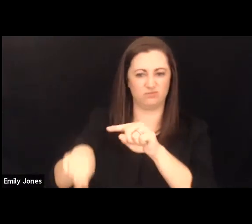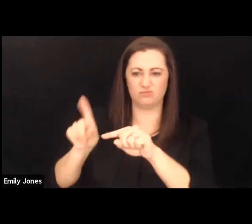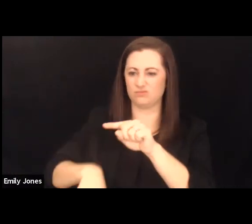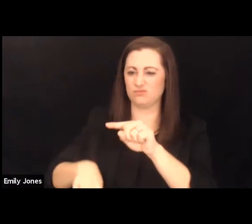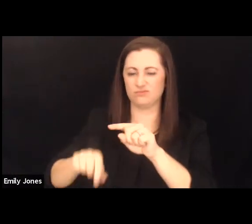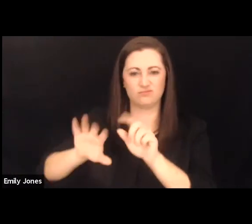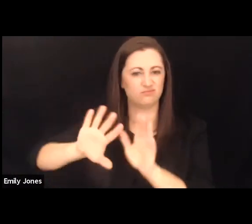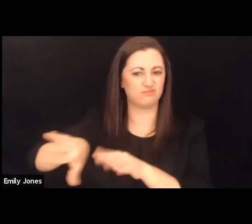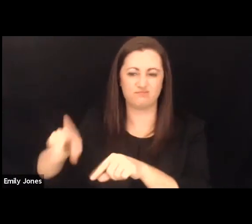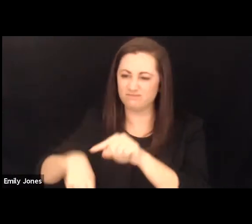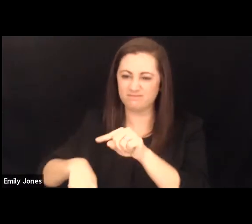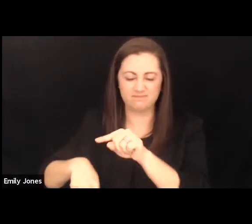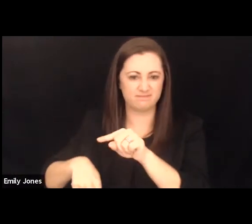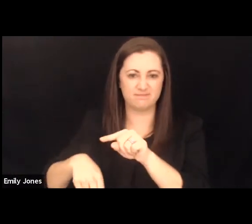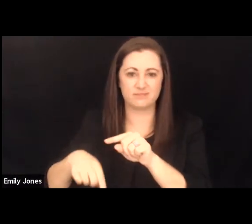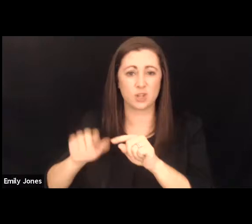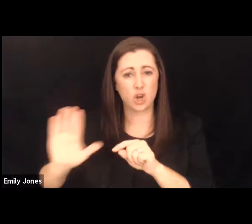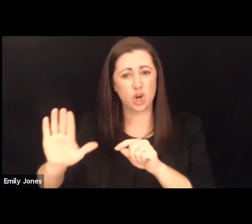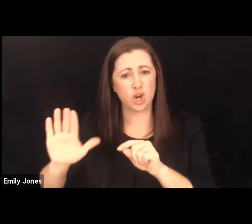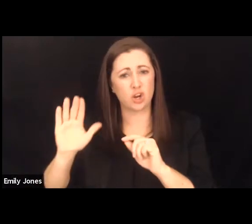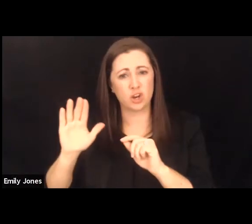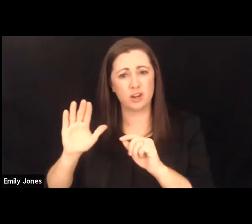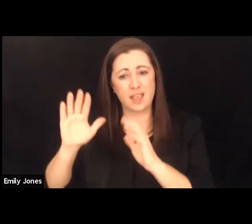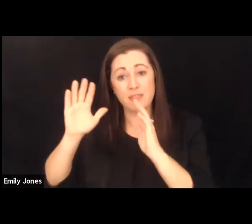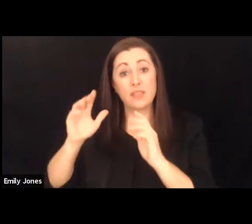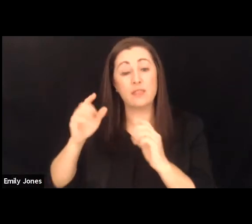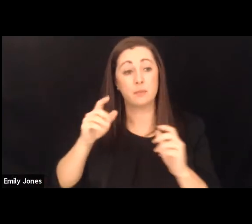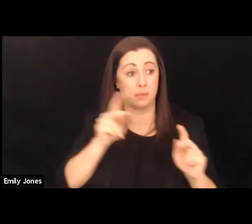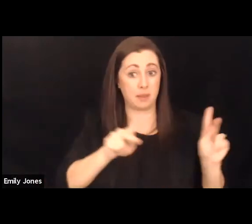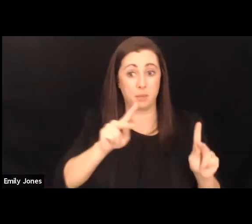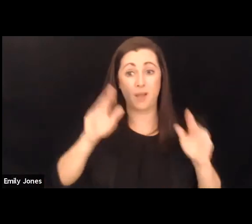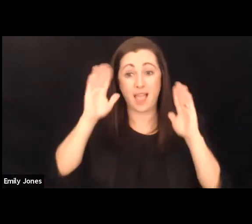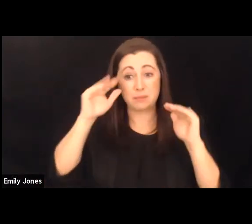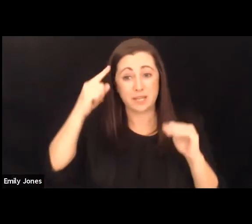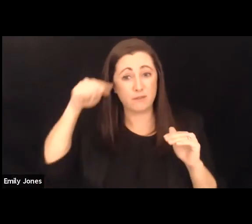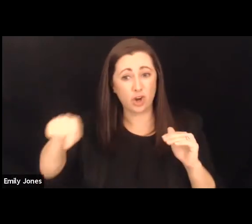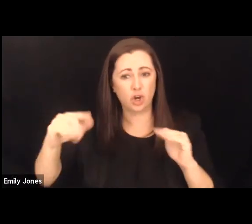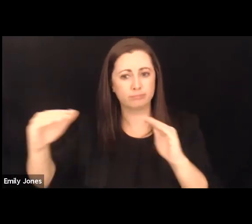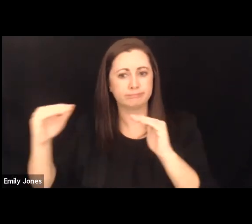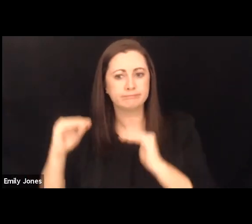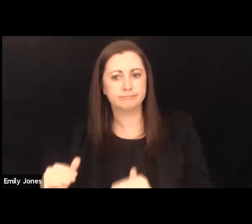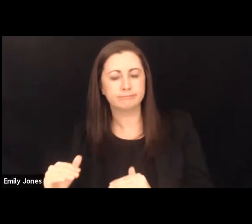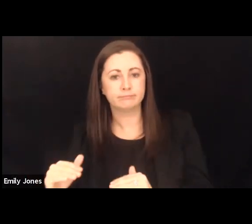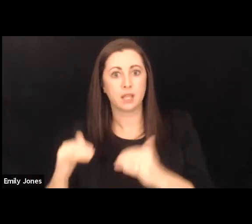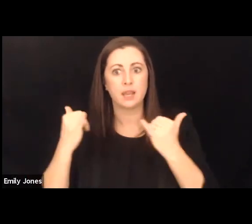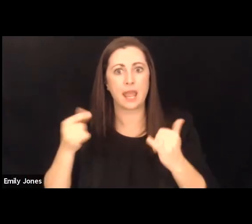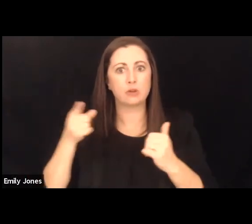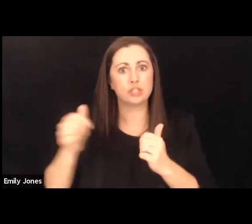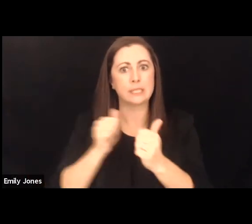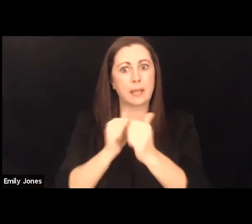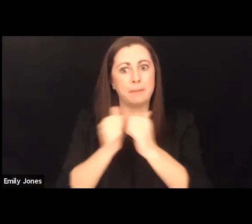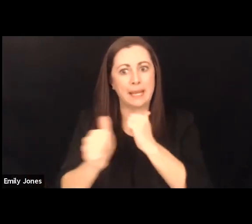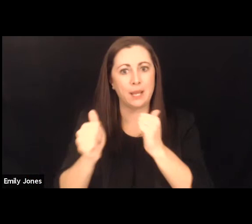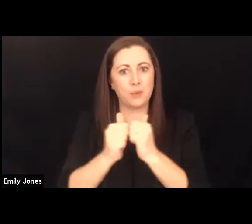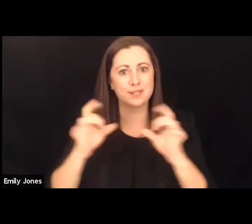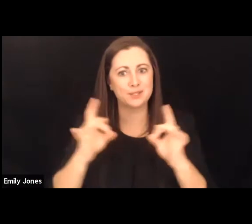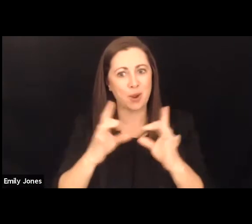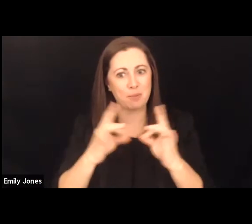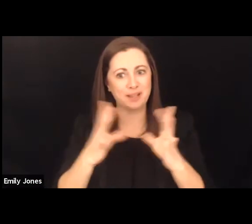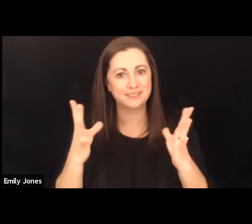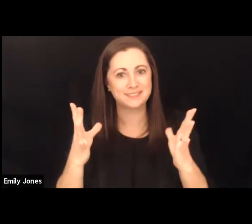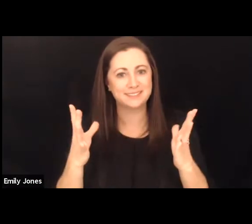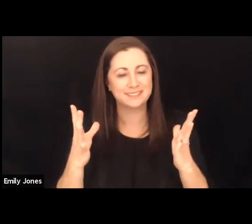do that, had low expectations for her. And now here she is in competition with Starbucks. Well, that